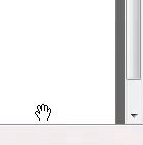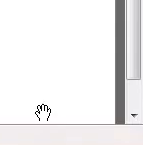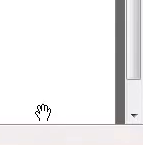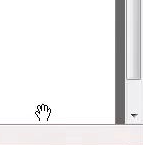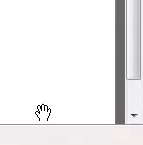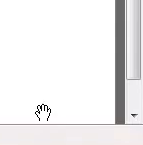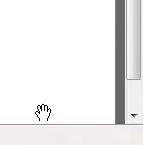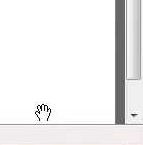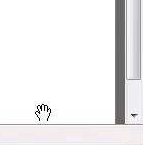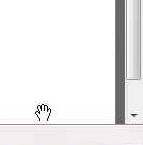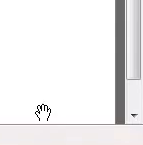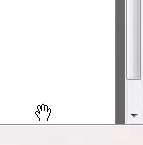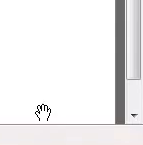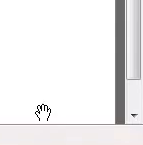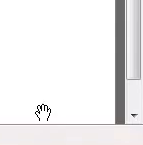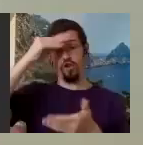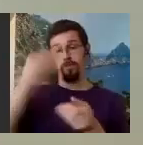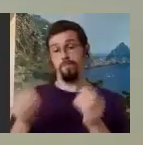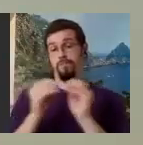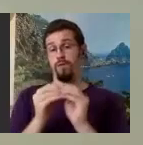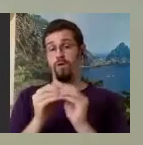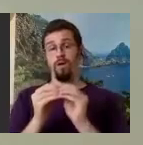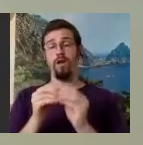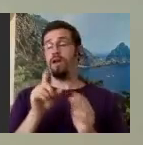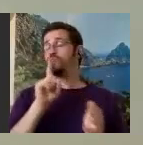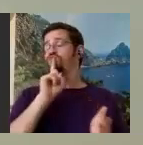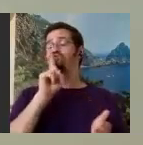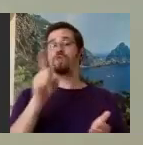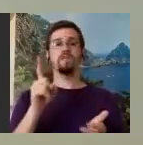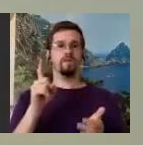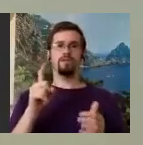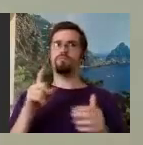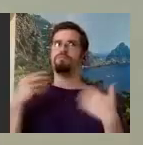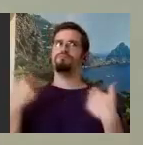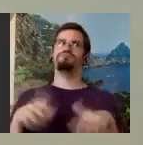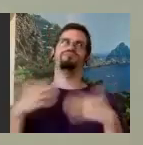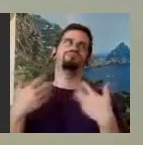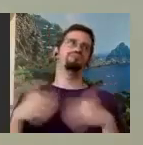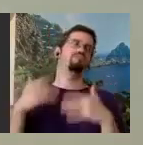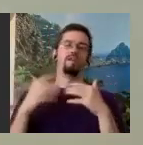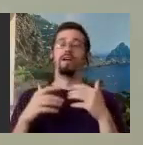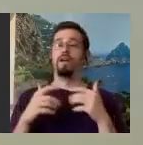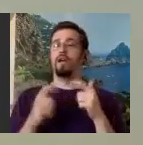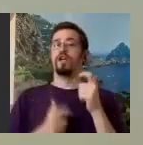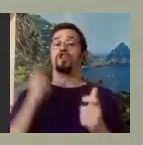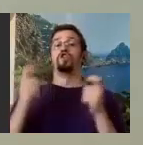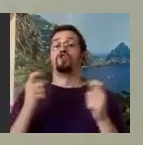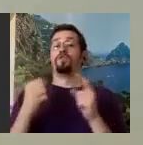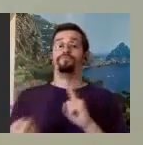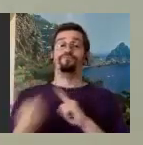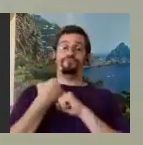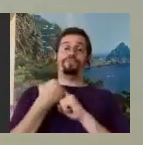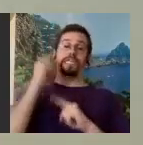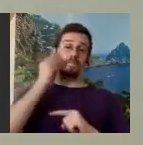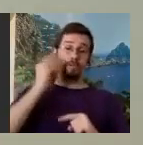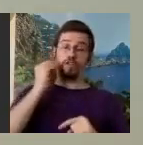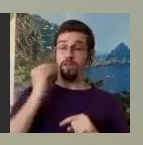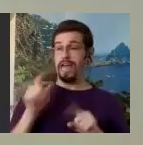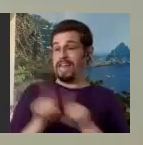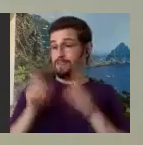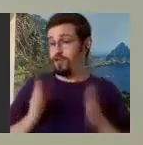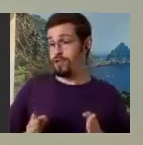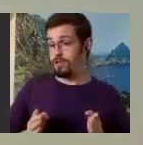I'm absolutely sure that people would download this app and would ask more